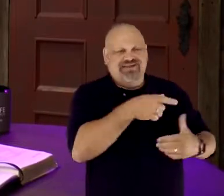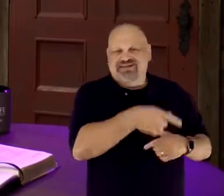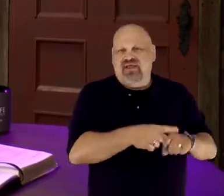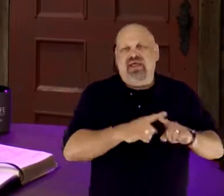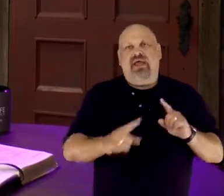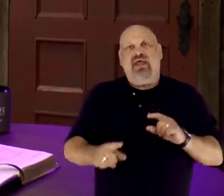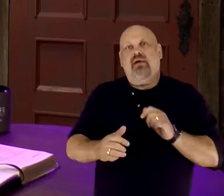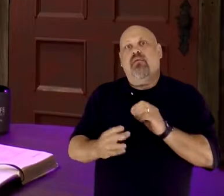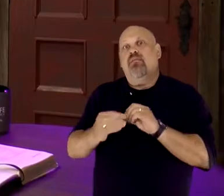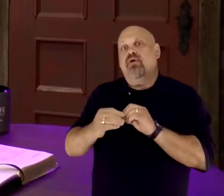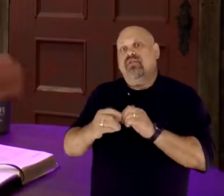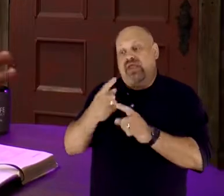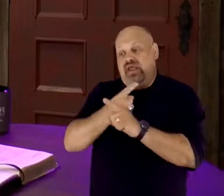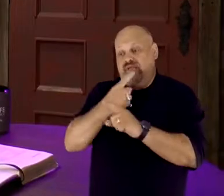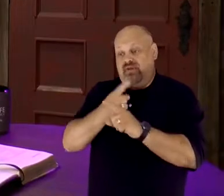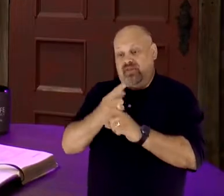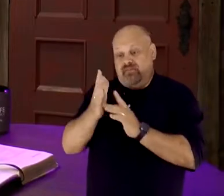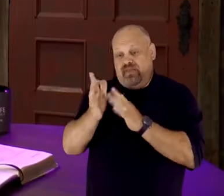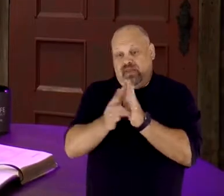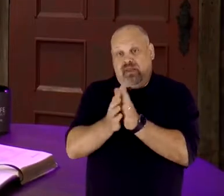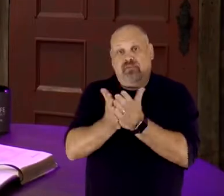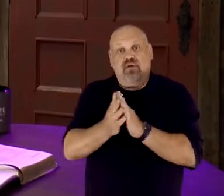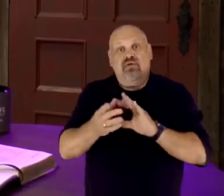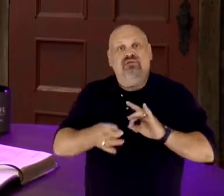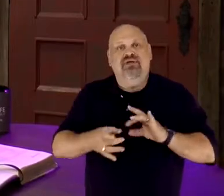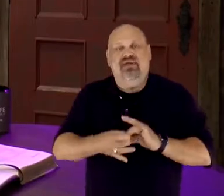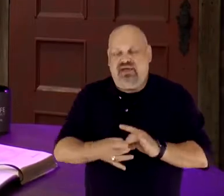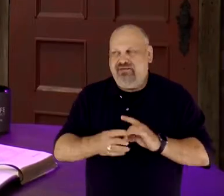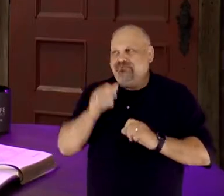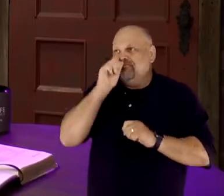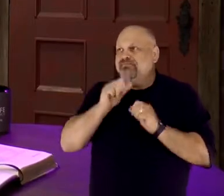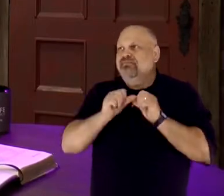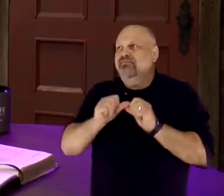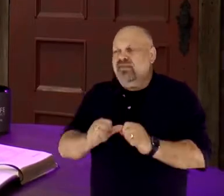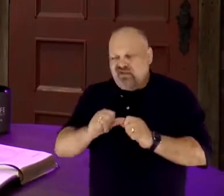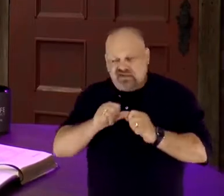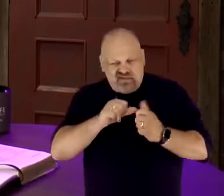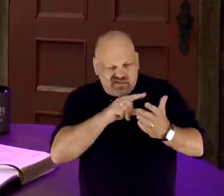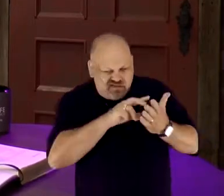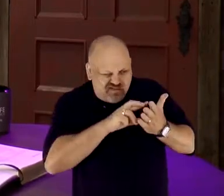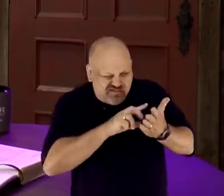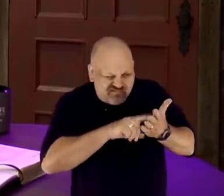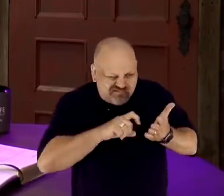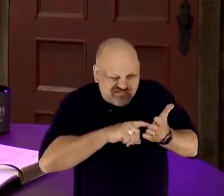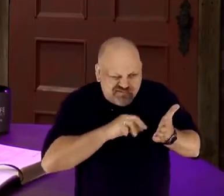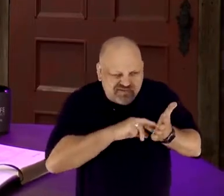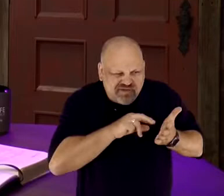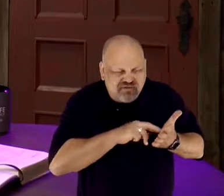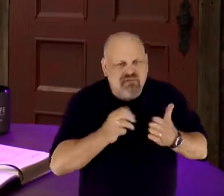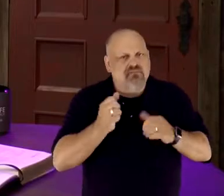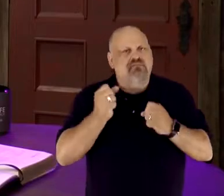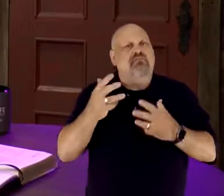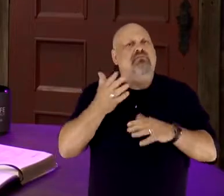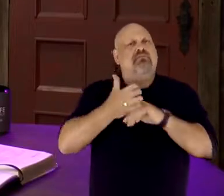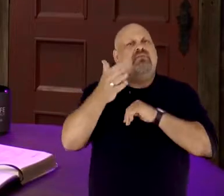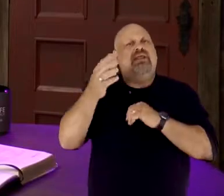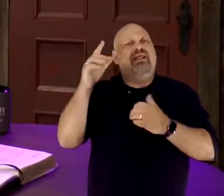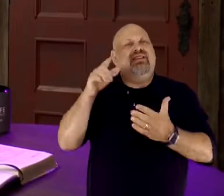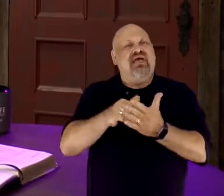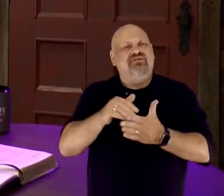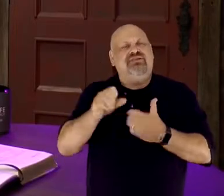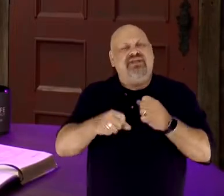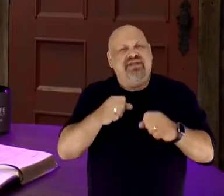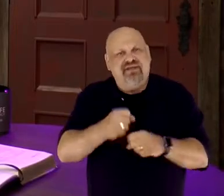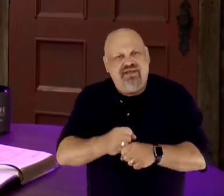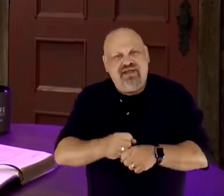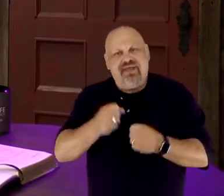biblical accounts has withstood scrutiny for thousands of years, and many of the bedrock principles of science were established by men and